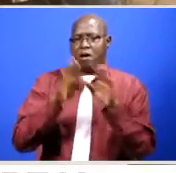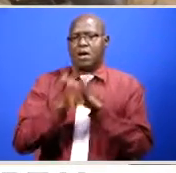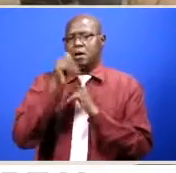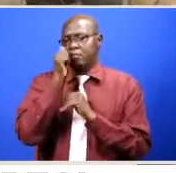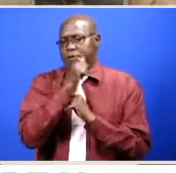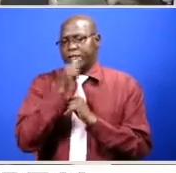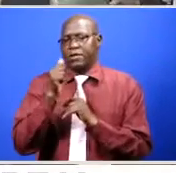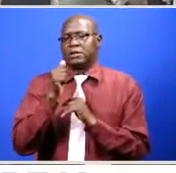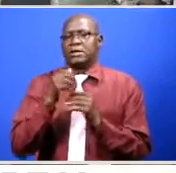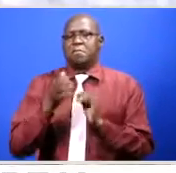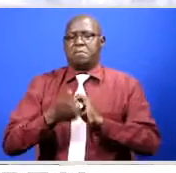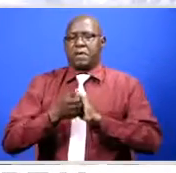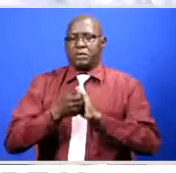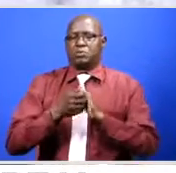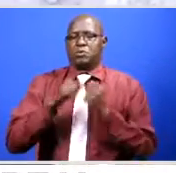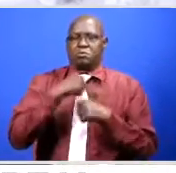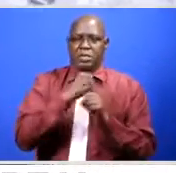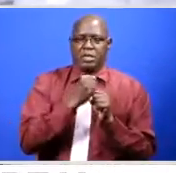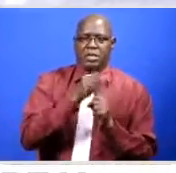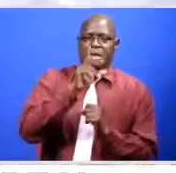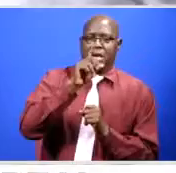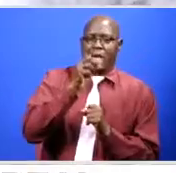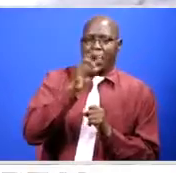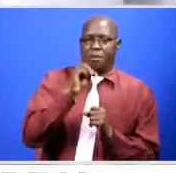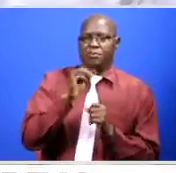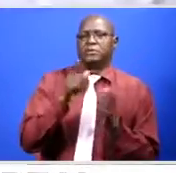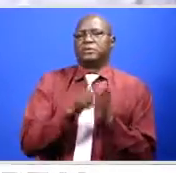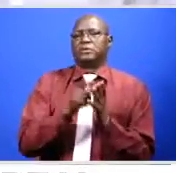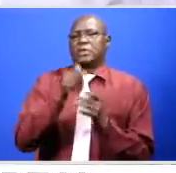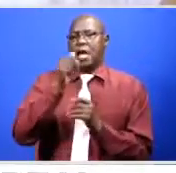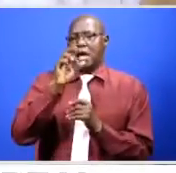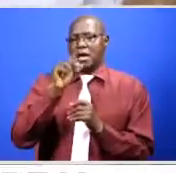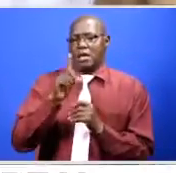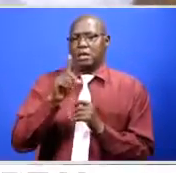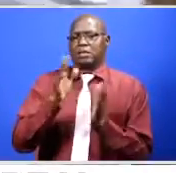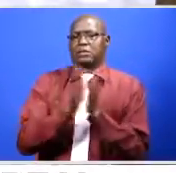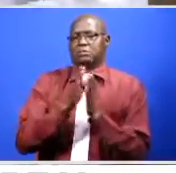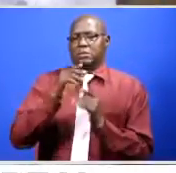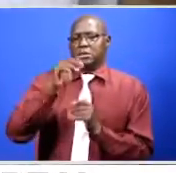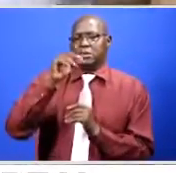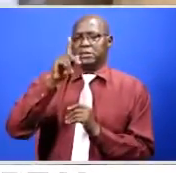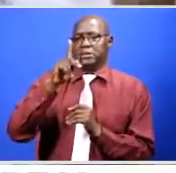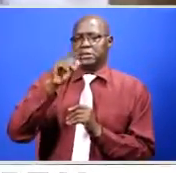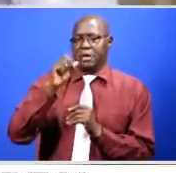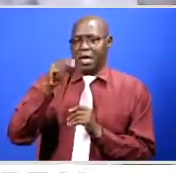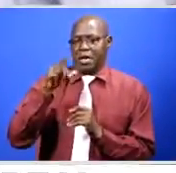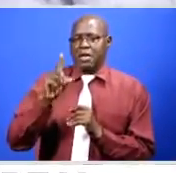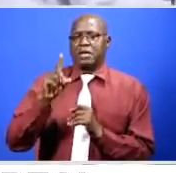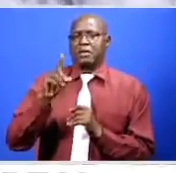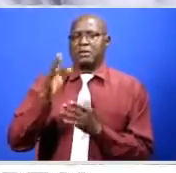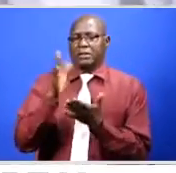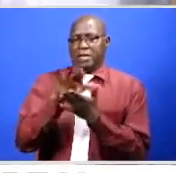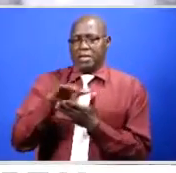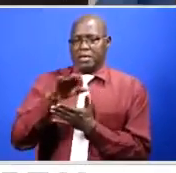partnership to construct dams and water ponds in arid and semi-arid regions. Speaking in Lagdera, Garissa County on Monday